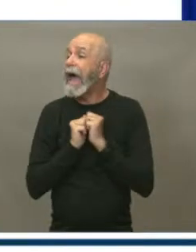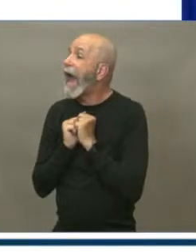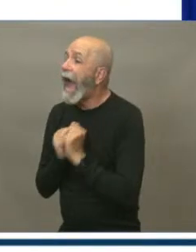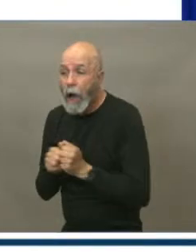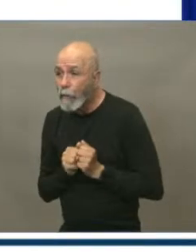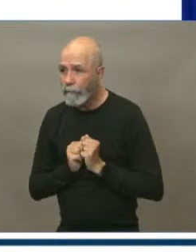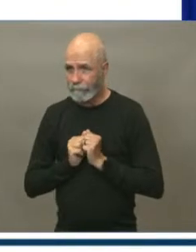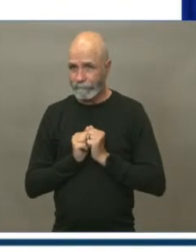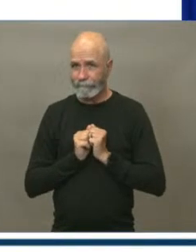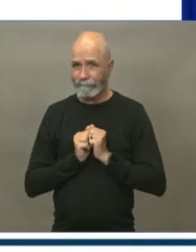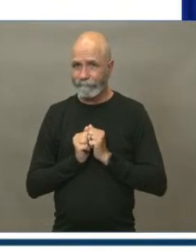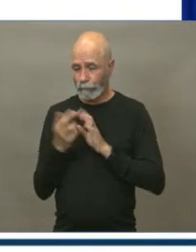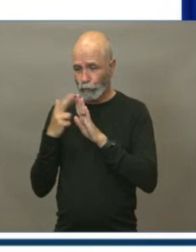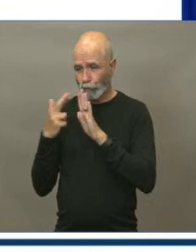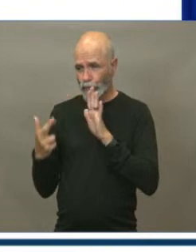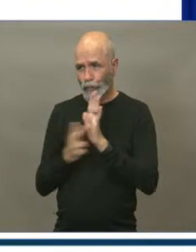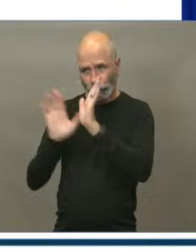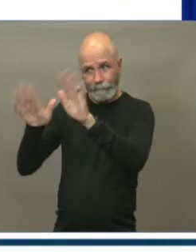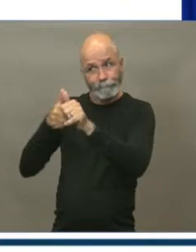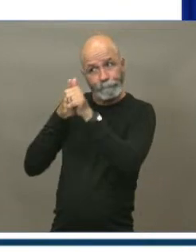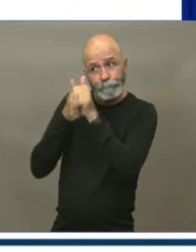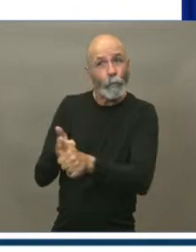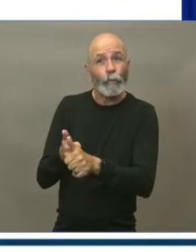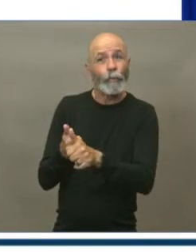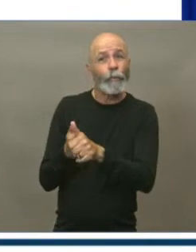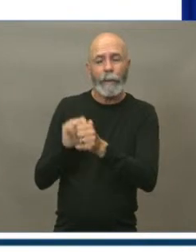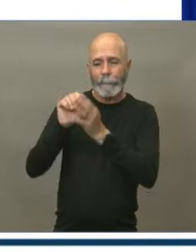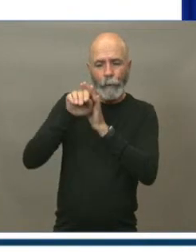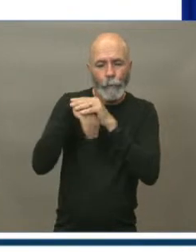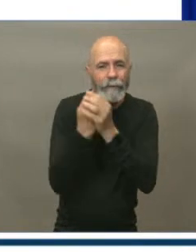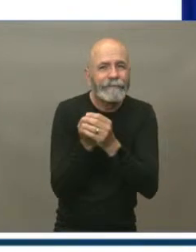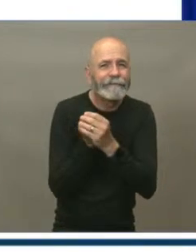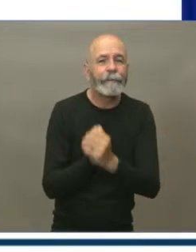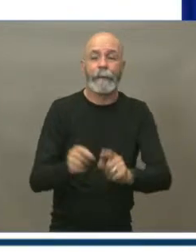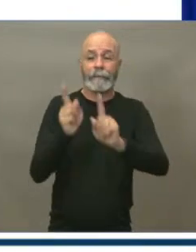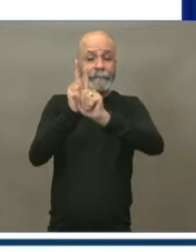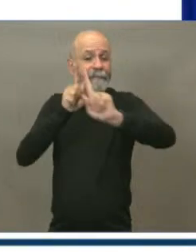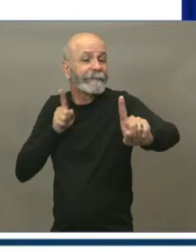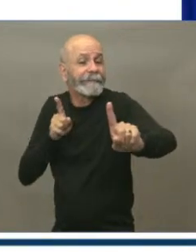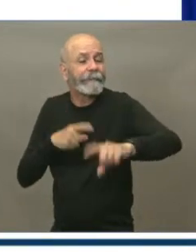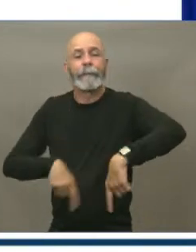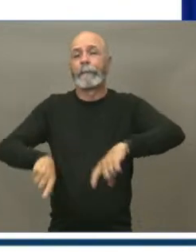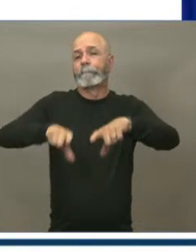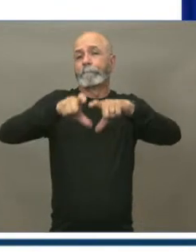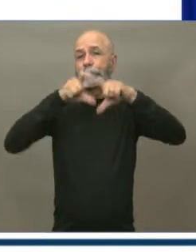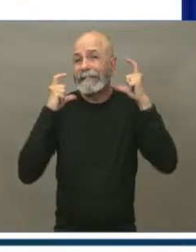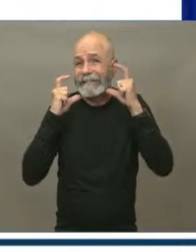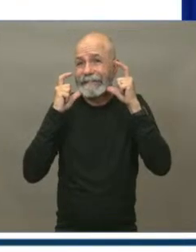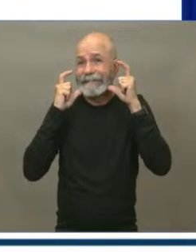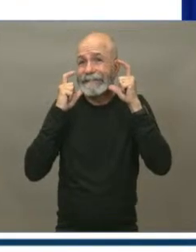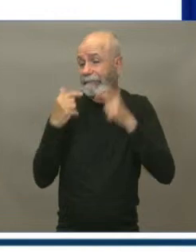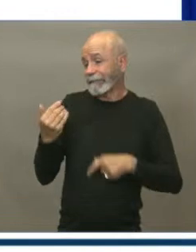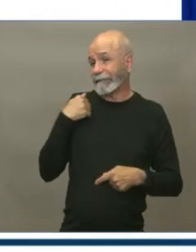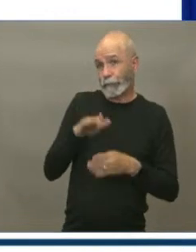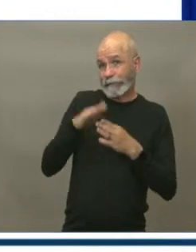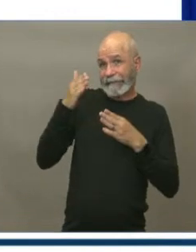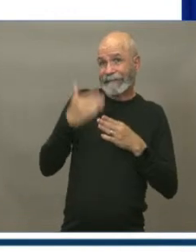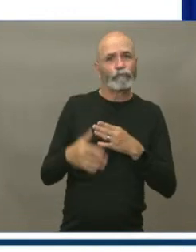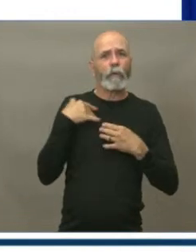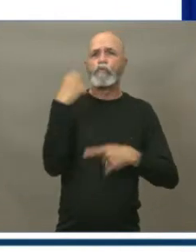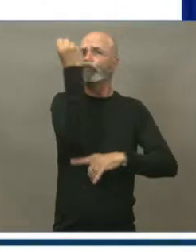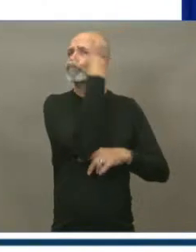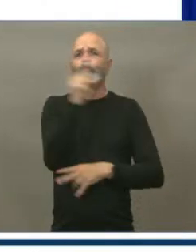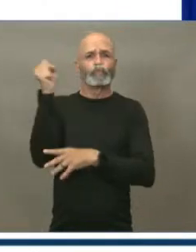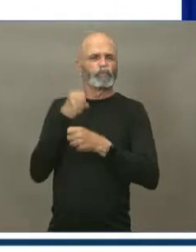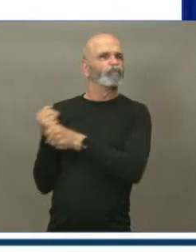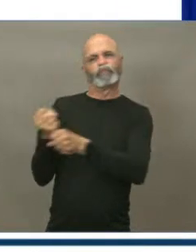health protocols, including wearing your mask. There was a protest planned for this weekend, a group of people who don't agree with wearing